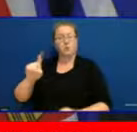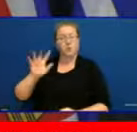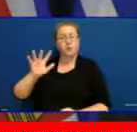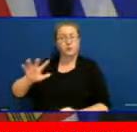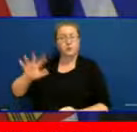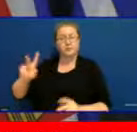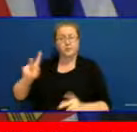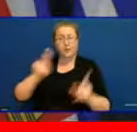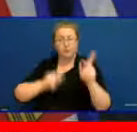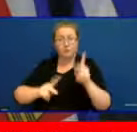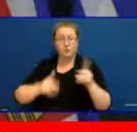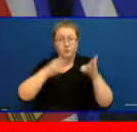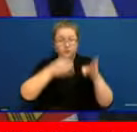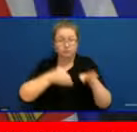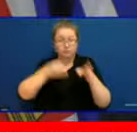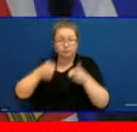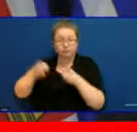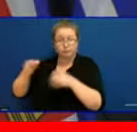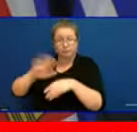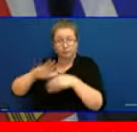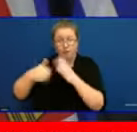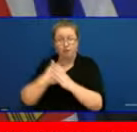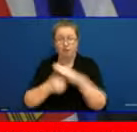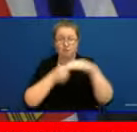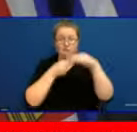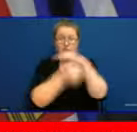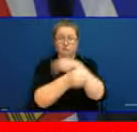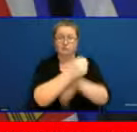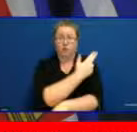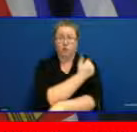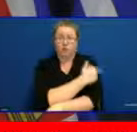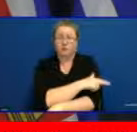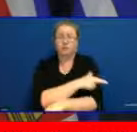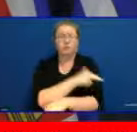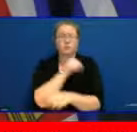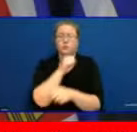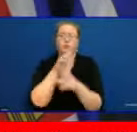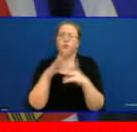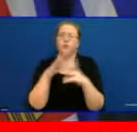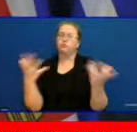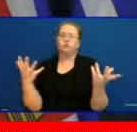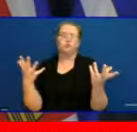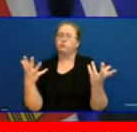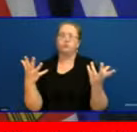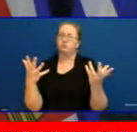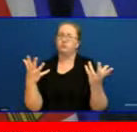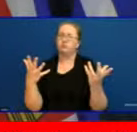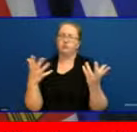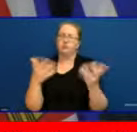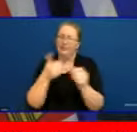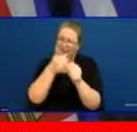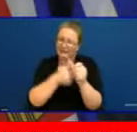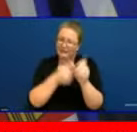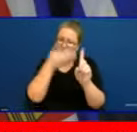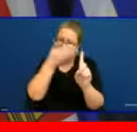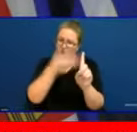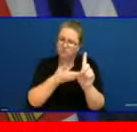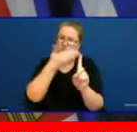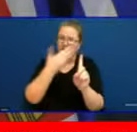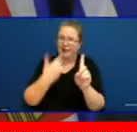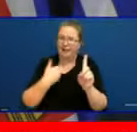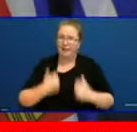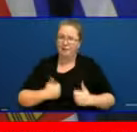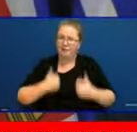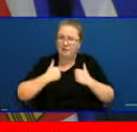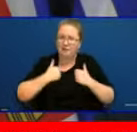and that's too many to have in hospital from COVID-19, and we want to see that number reduced because every one of those persons